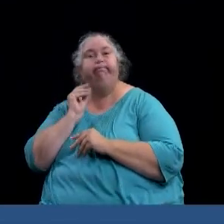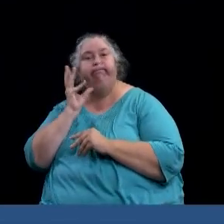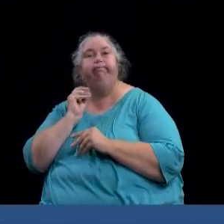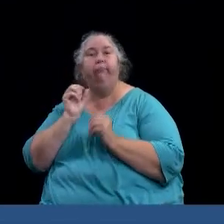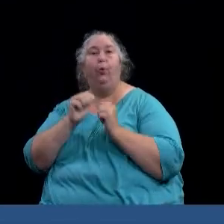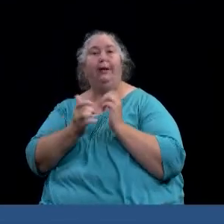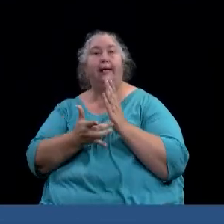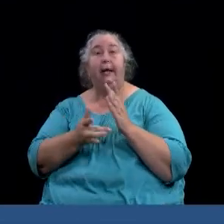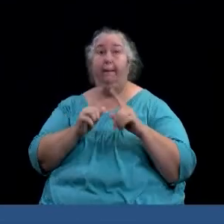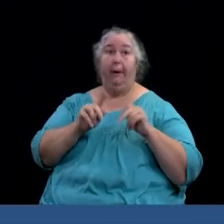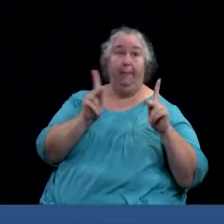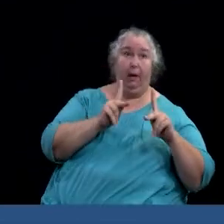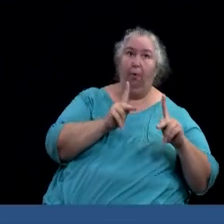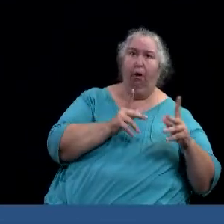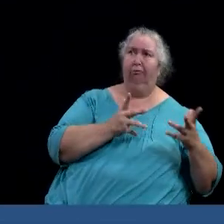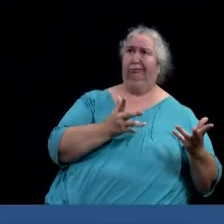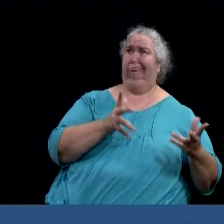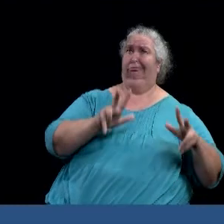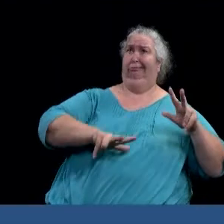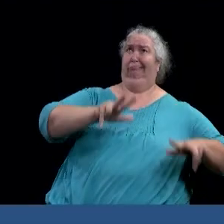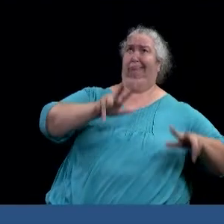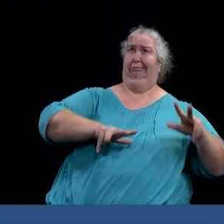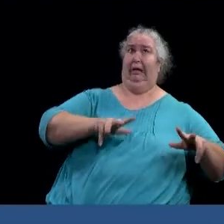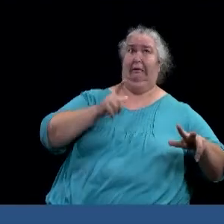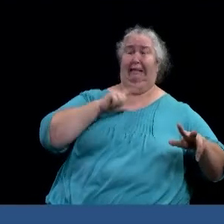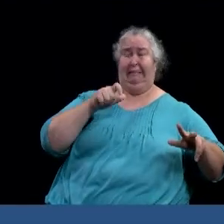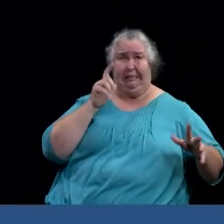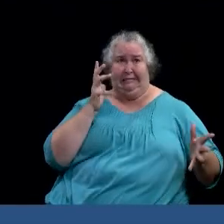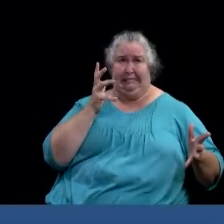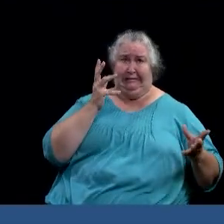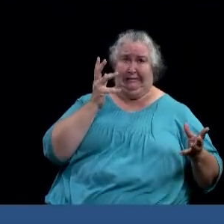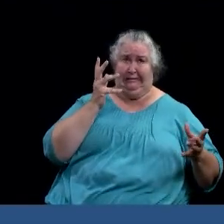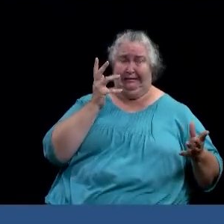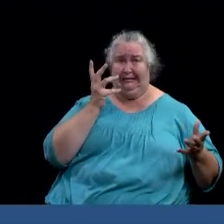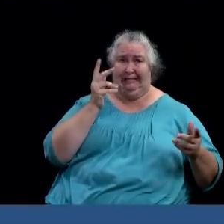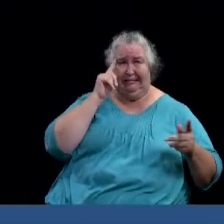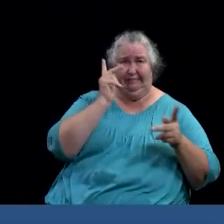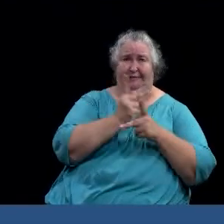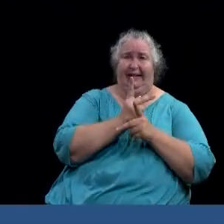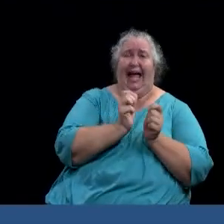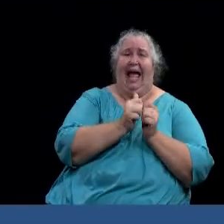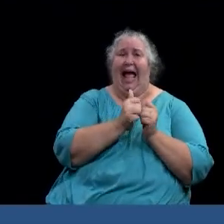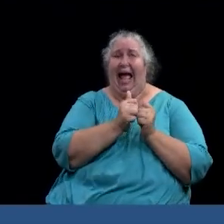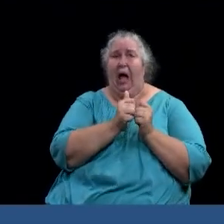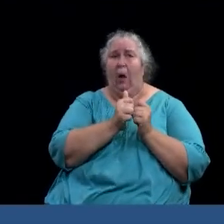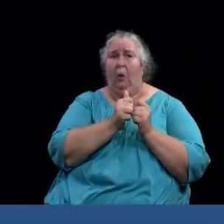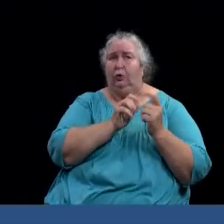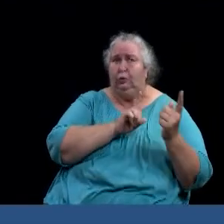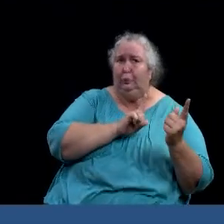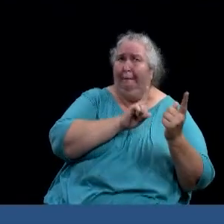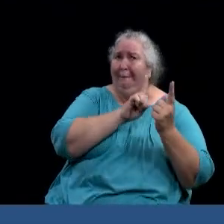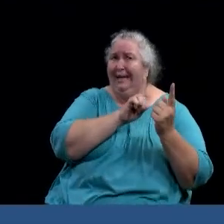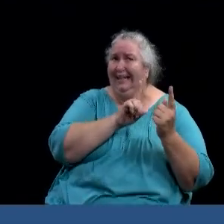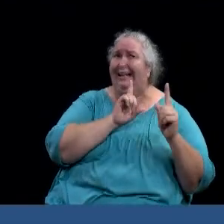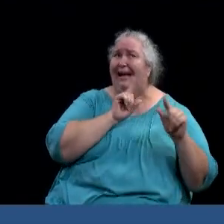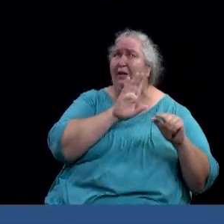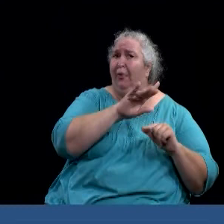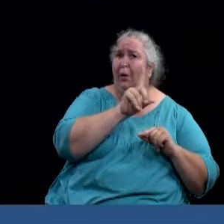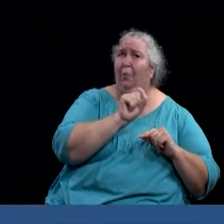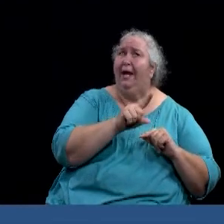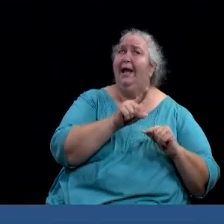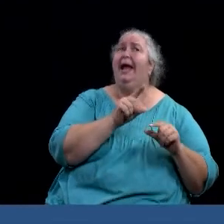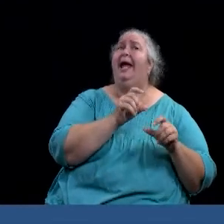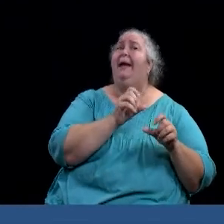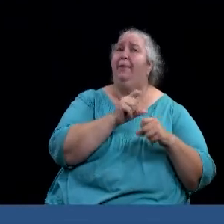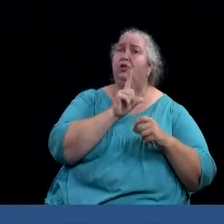figure out a way for them to meet and ask their questions and make sure that they've been heard. So we did that. It wasn't